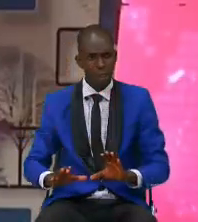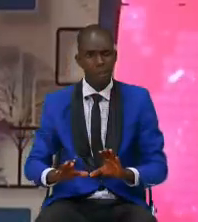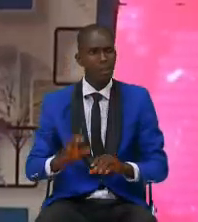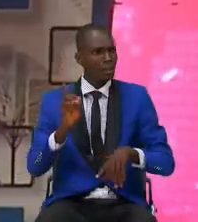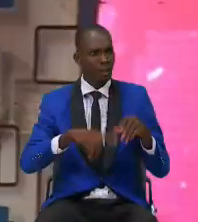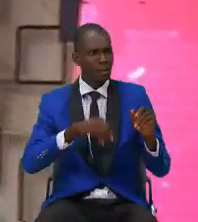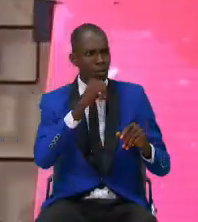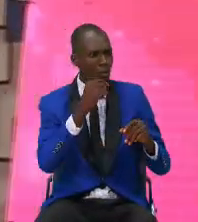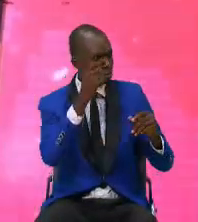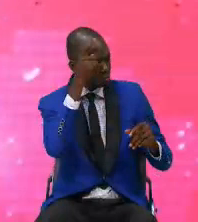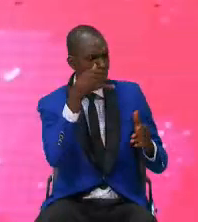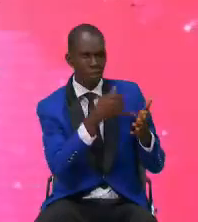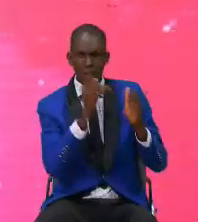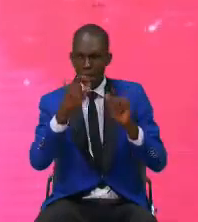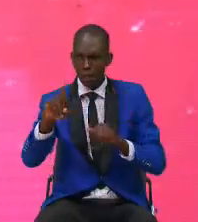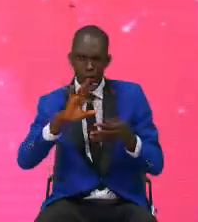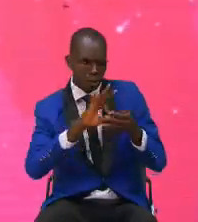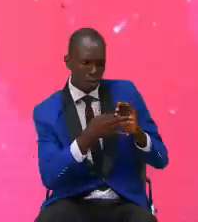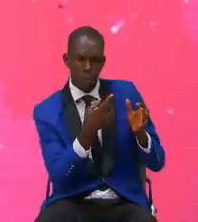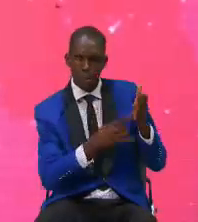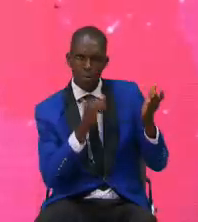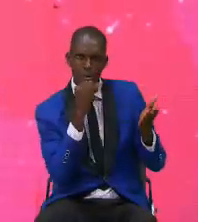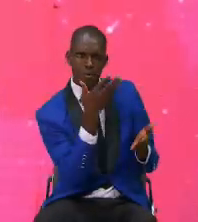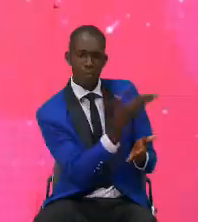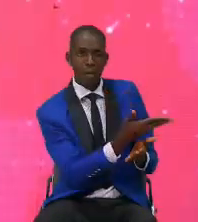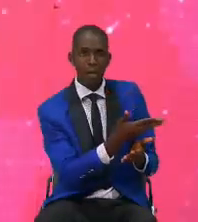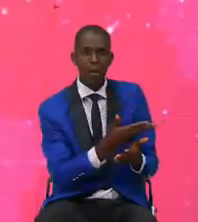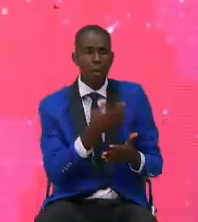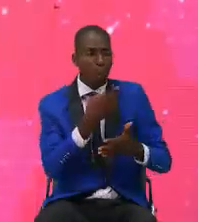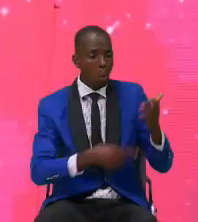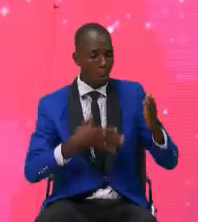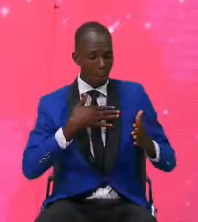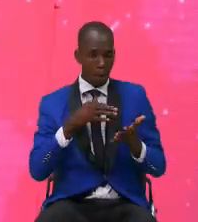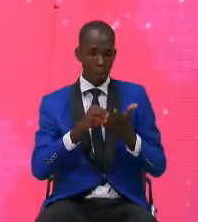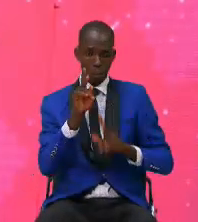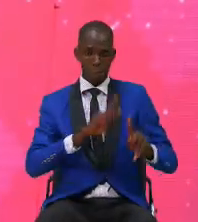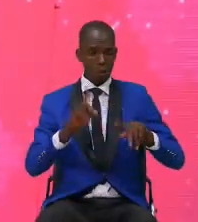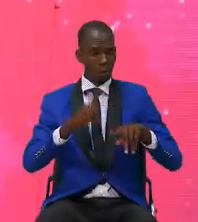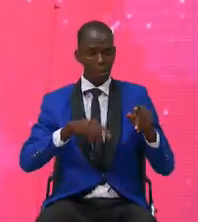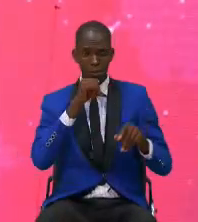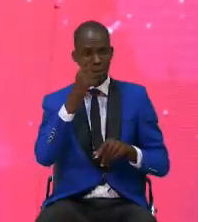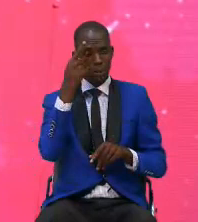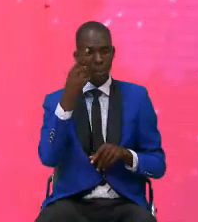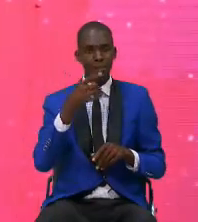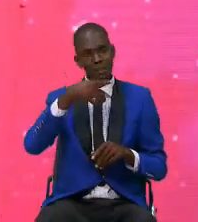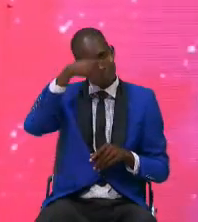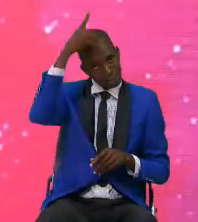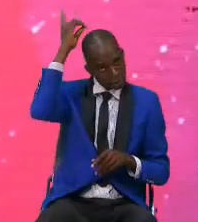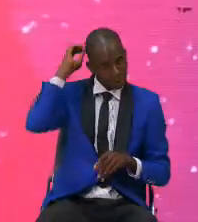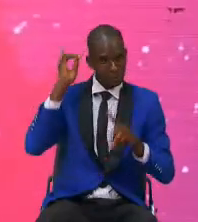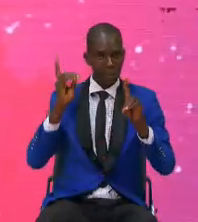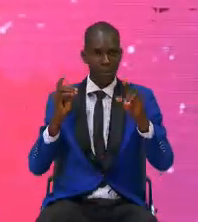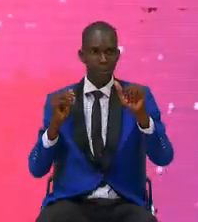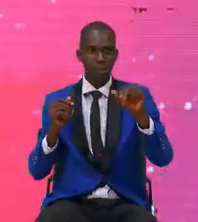Can you interpret for me what my people cannot interpret? And Daniel said, yes, I